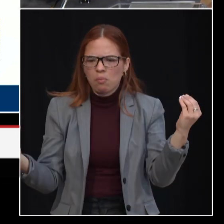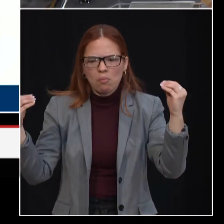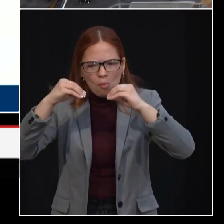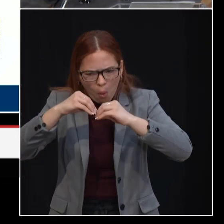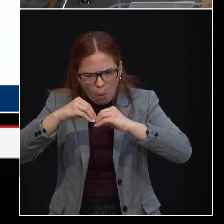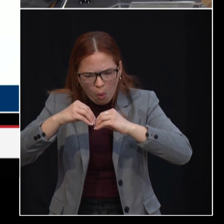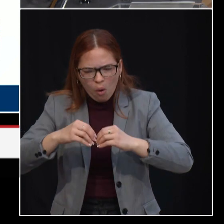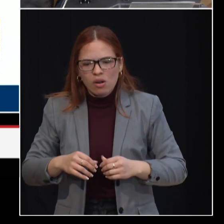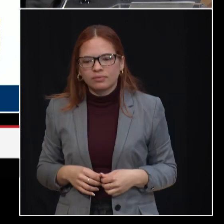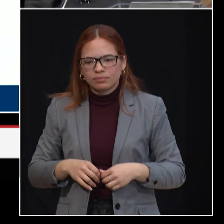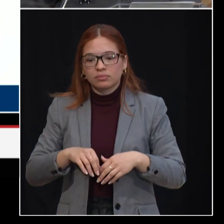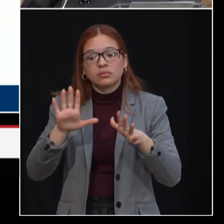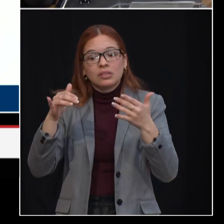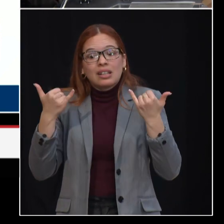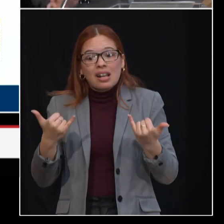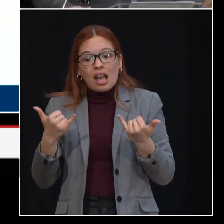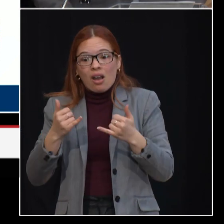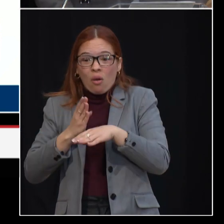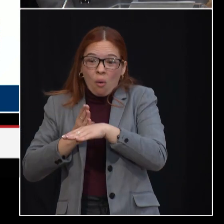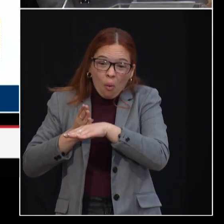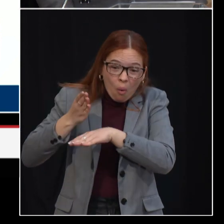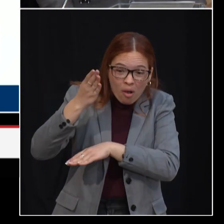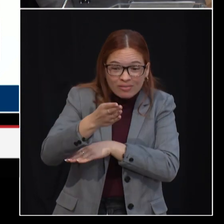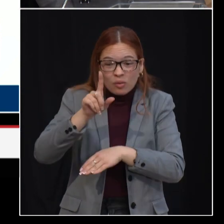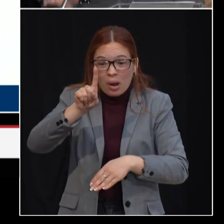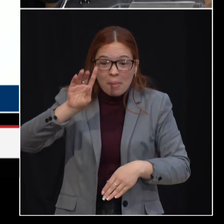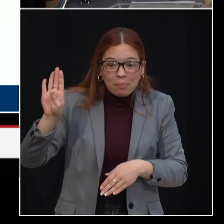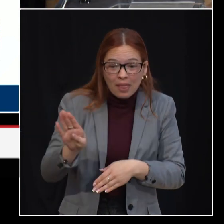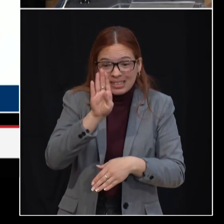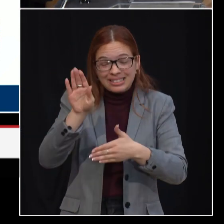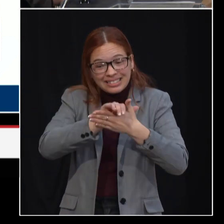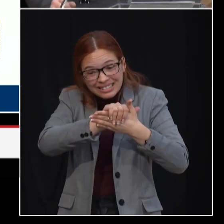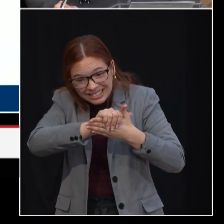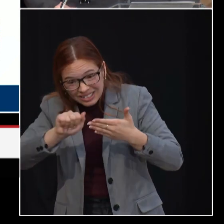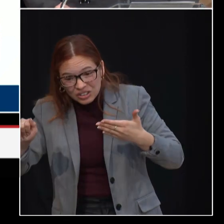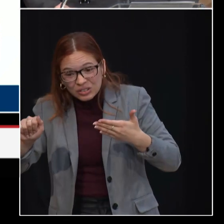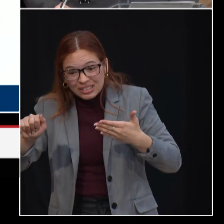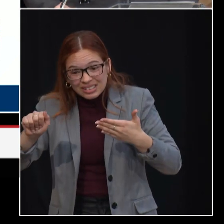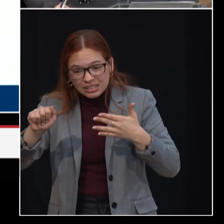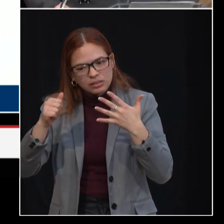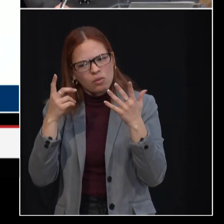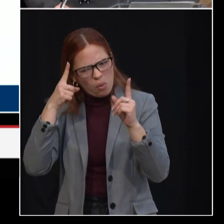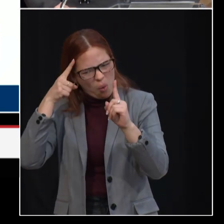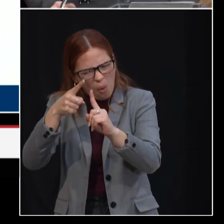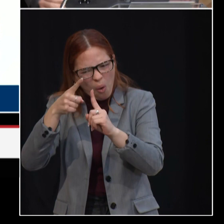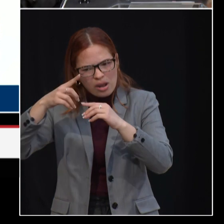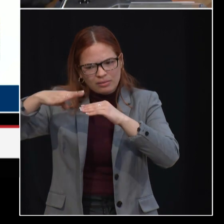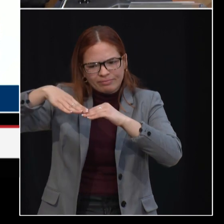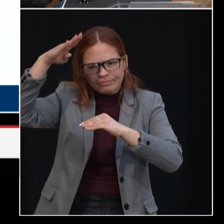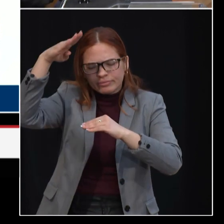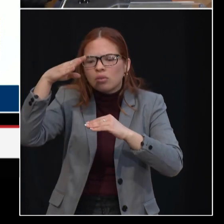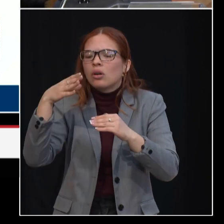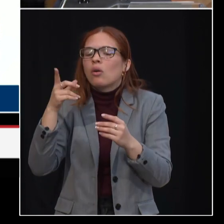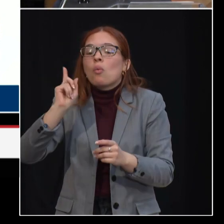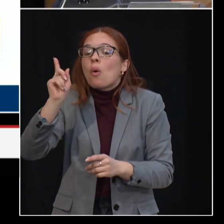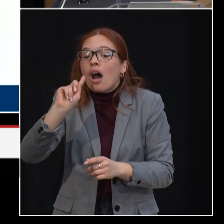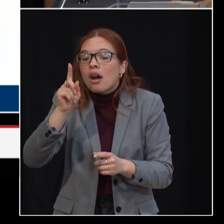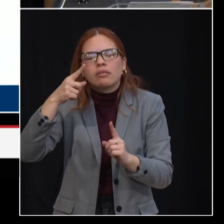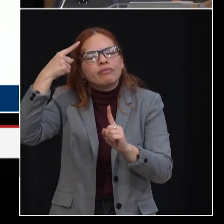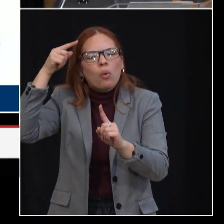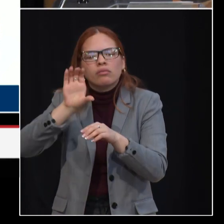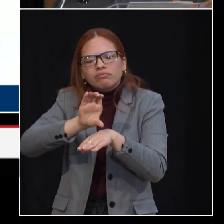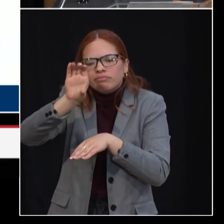over $1 billion, spend $1.16 billion we're going to spend at least with small businesses this year. I just said we're going to spend over $1